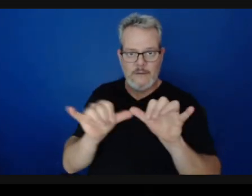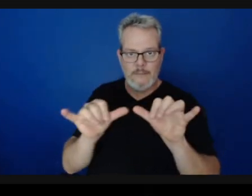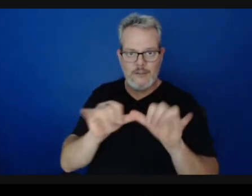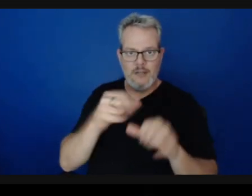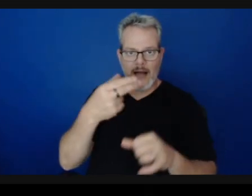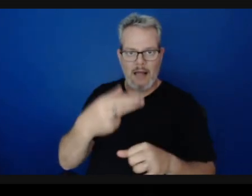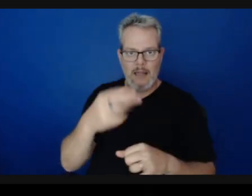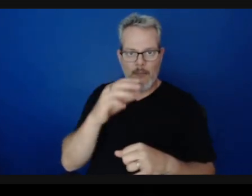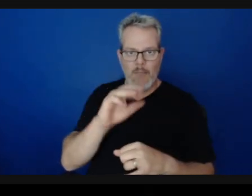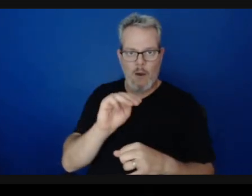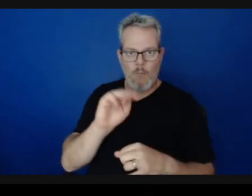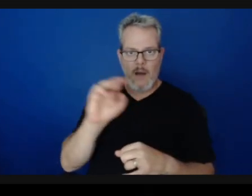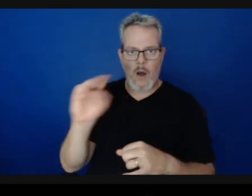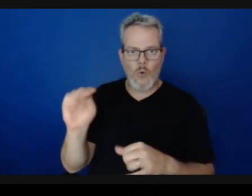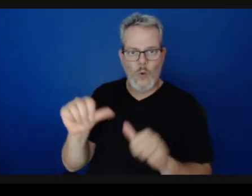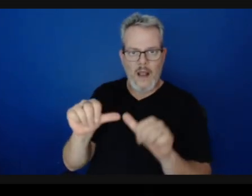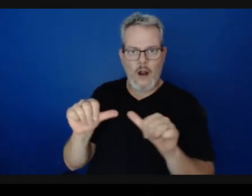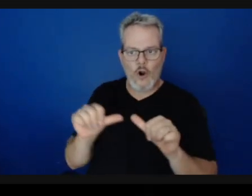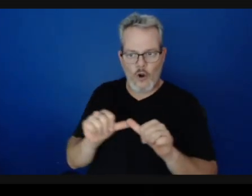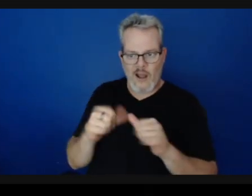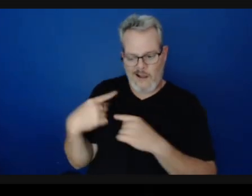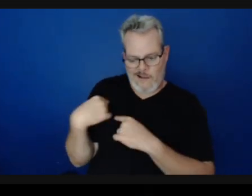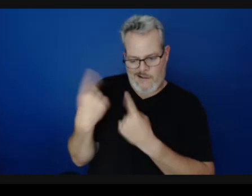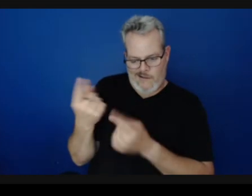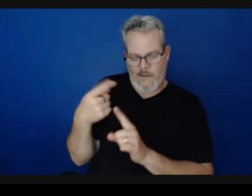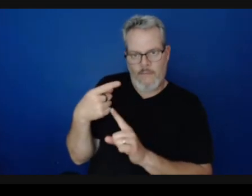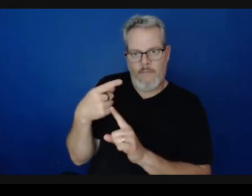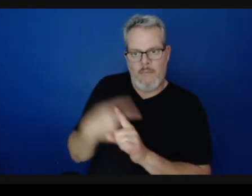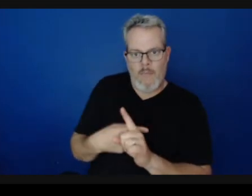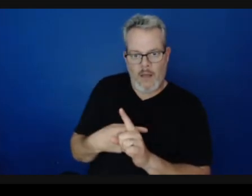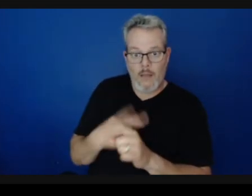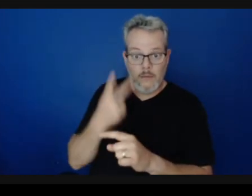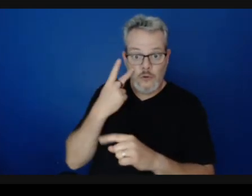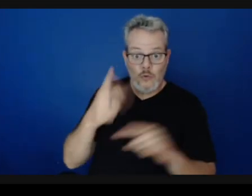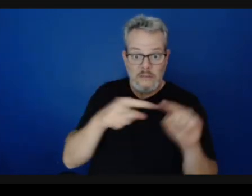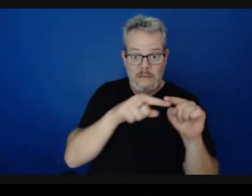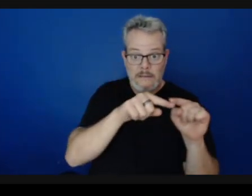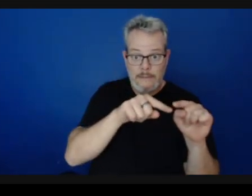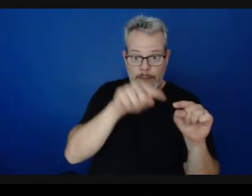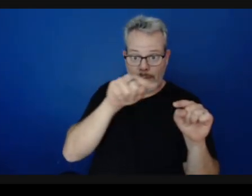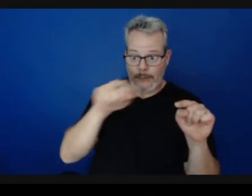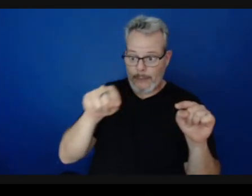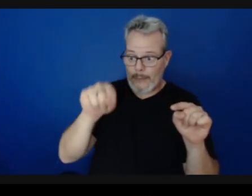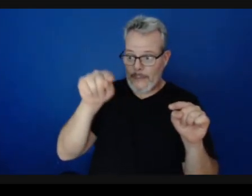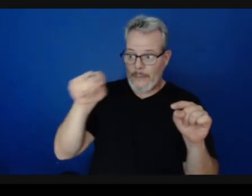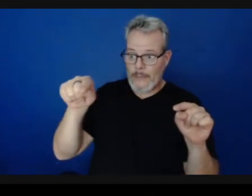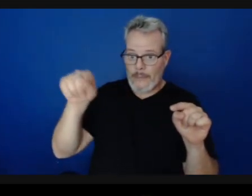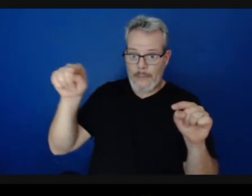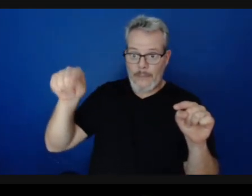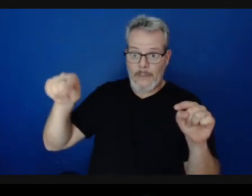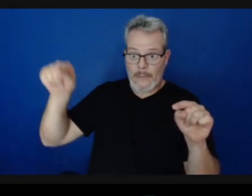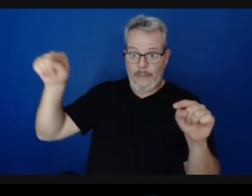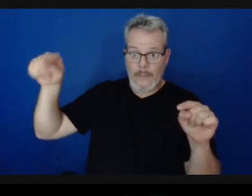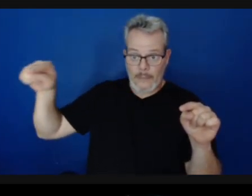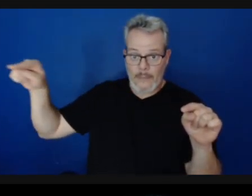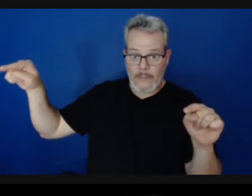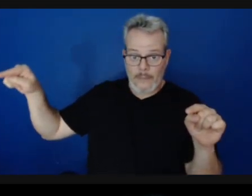and it's for the last month as well. And what you see is an overall pattern of inflation, gentle inflation